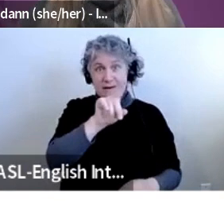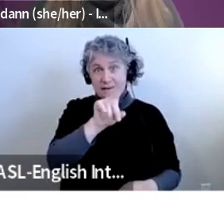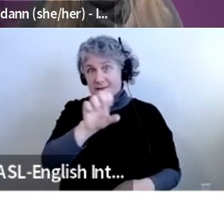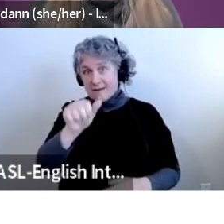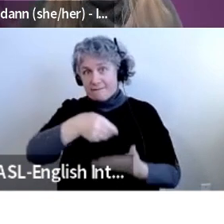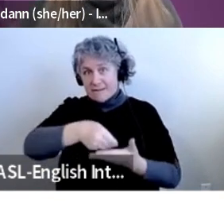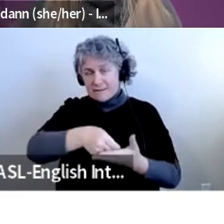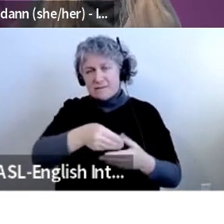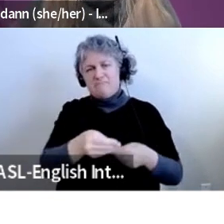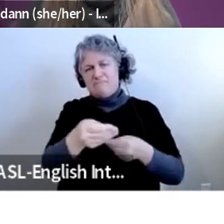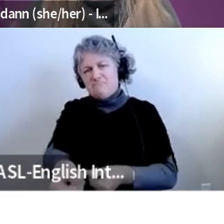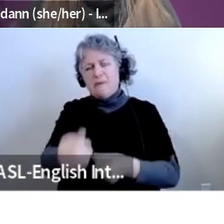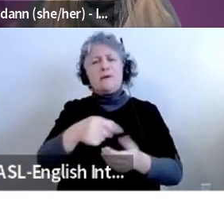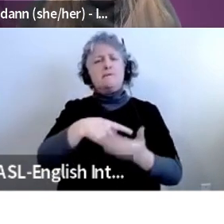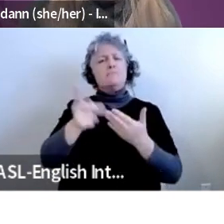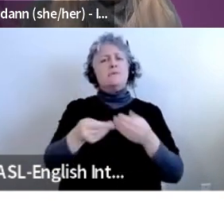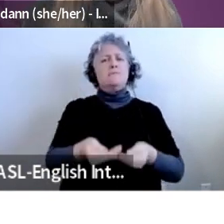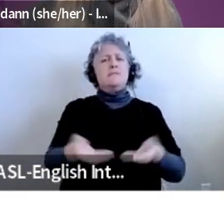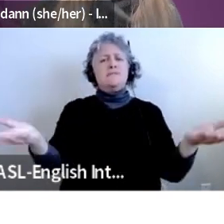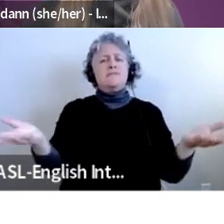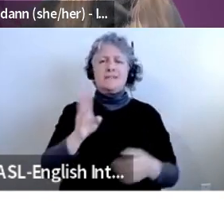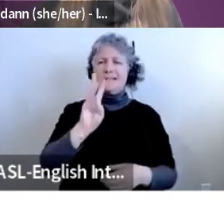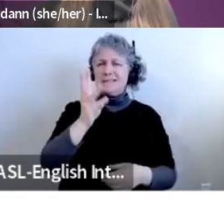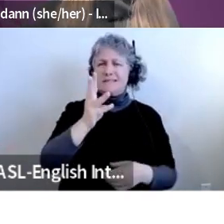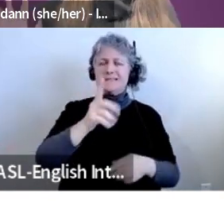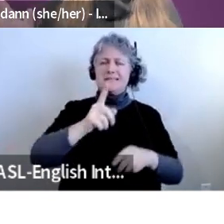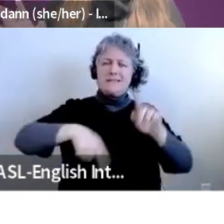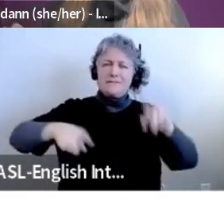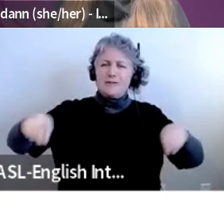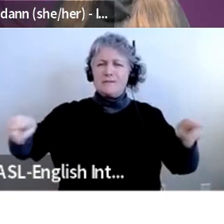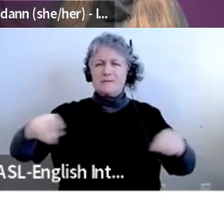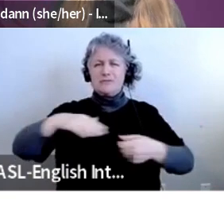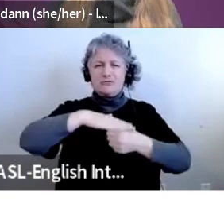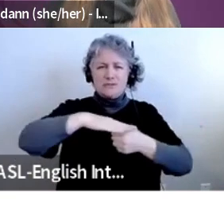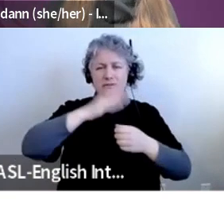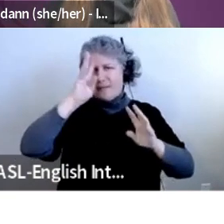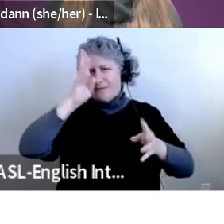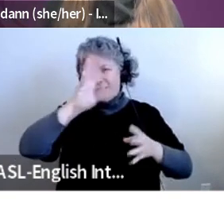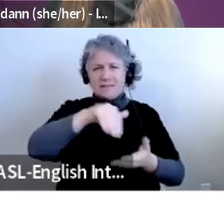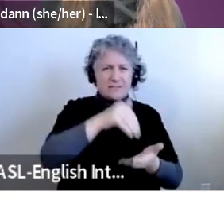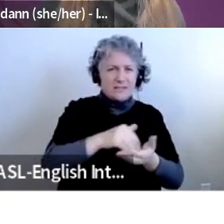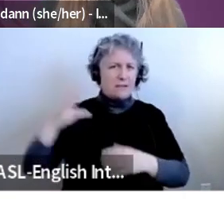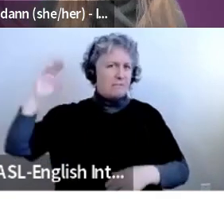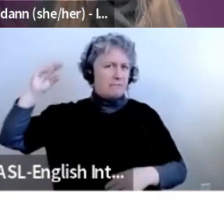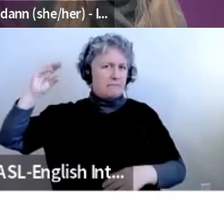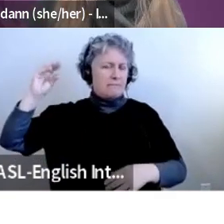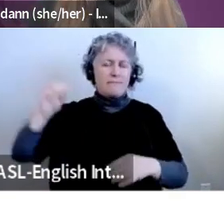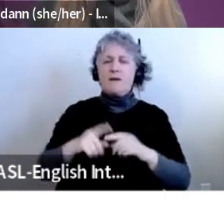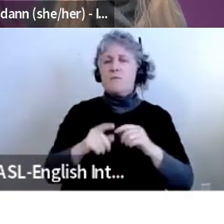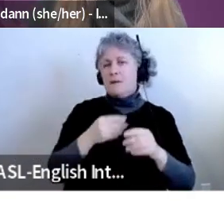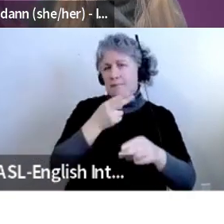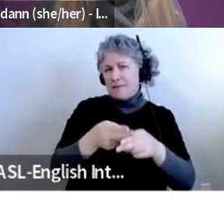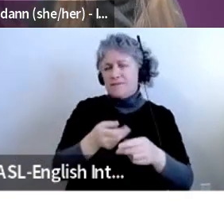i.d.e.a Fund is a program that's delivered through 6 different regional innovation centers. I will mention them in a couple slides. But some